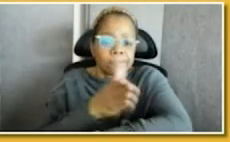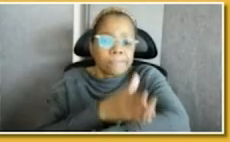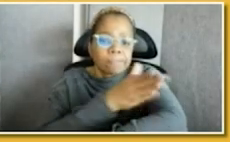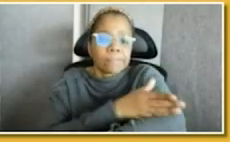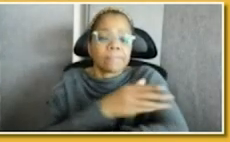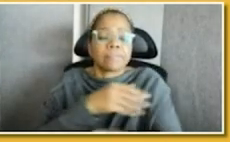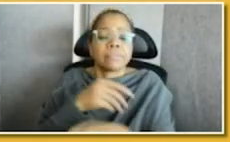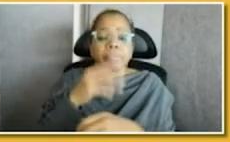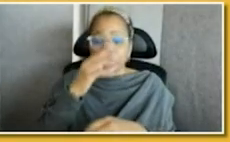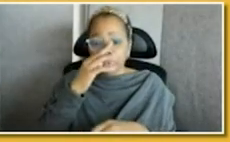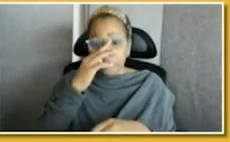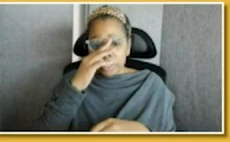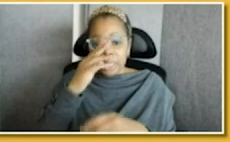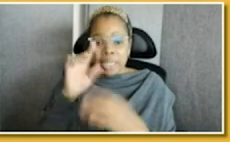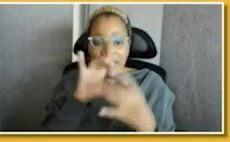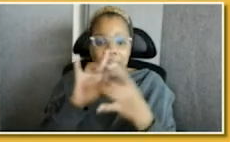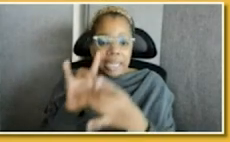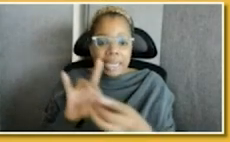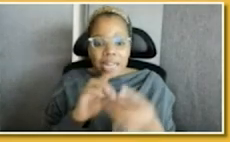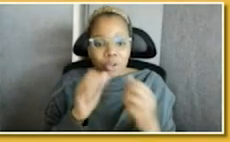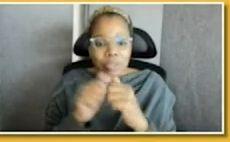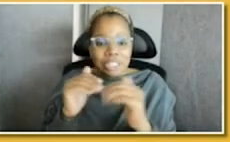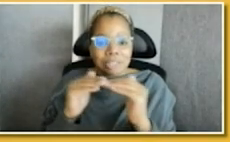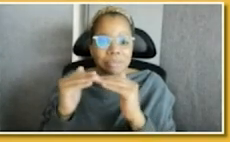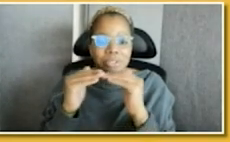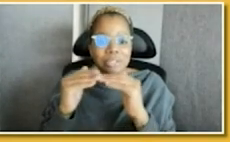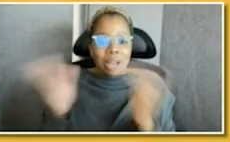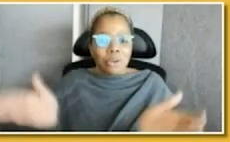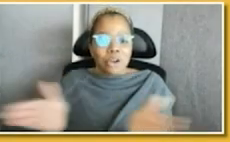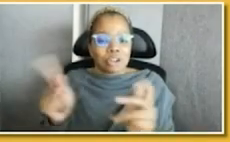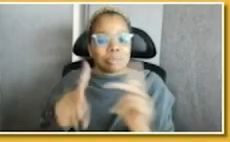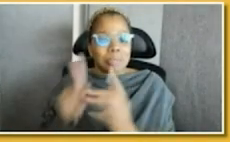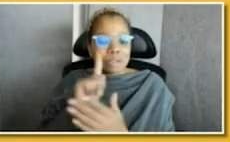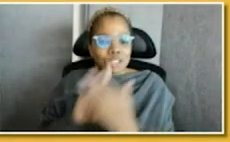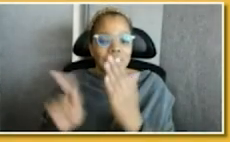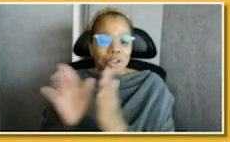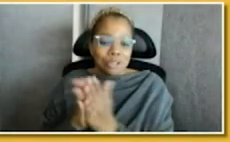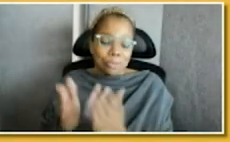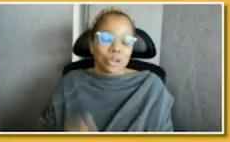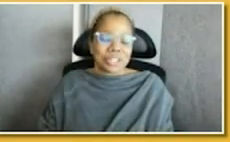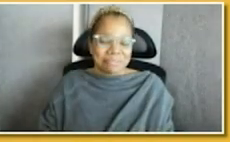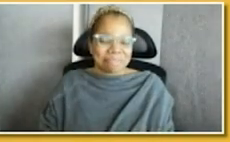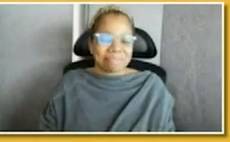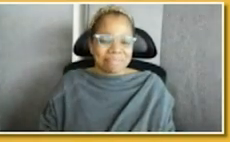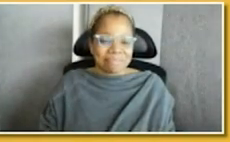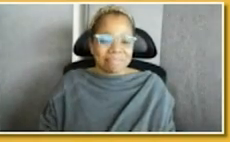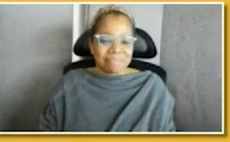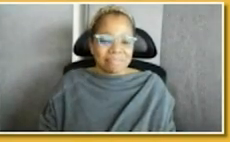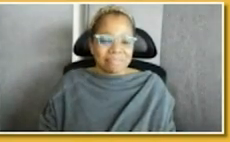know, connect with his peers, I would definitely encourage people to check out the book on,